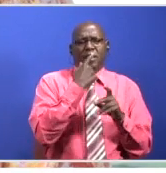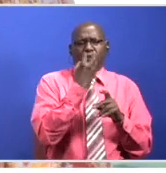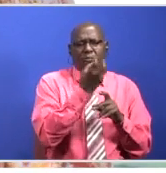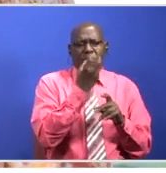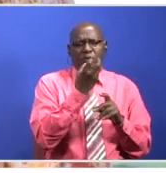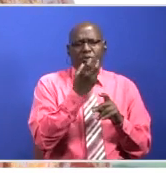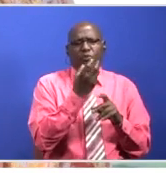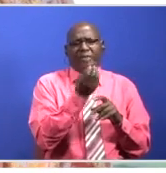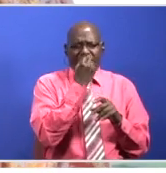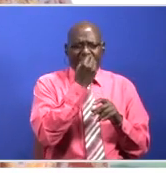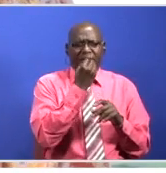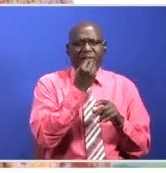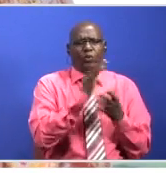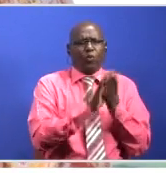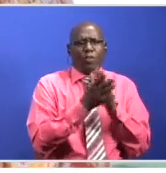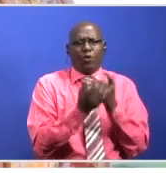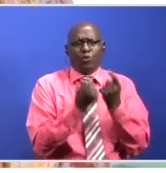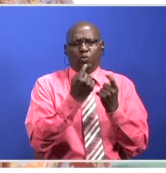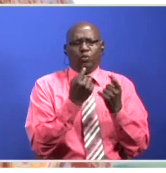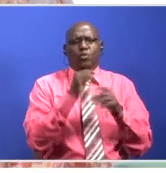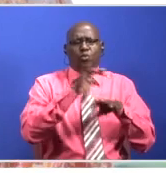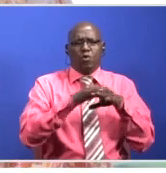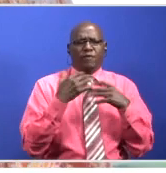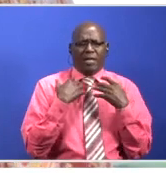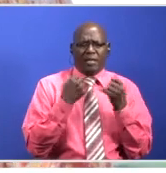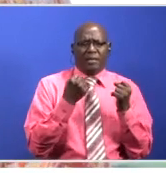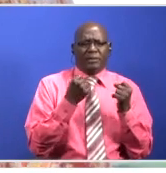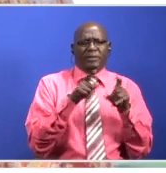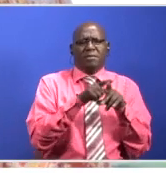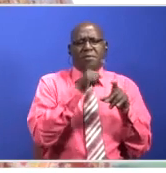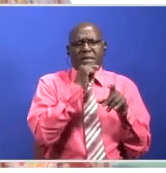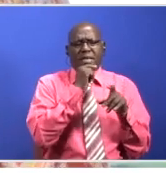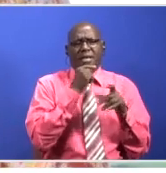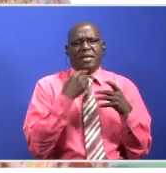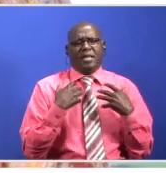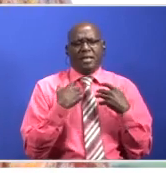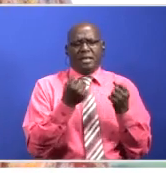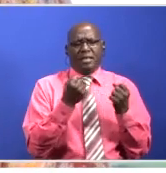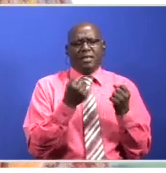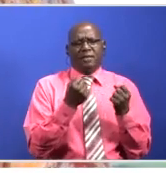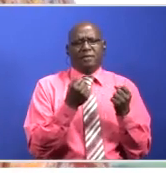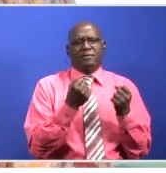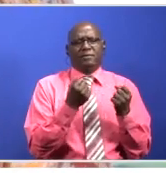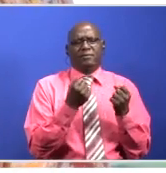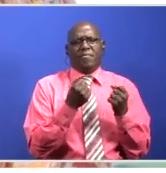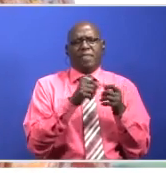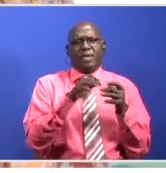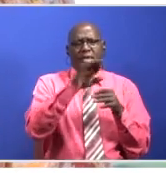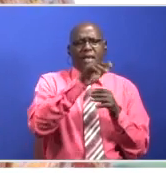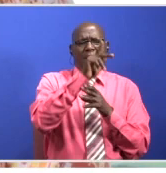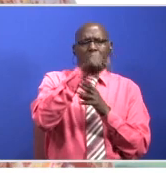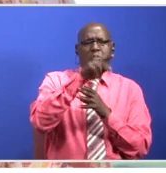which are good for the health of a person and even for the male health, for the prostate of the male. I tell